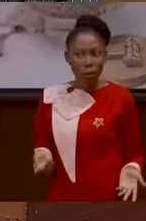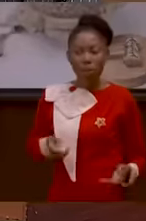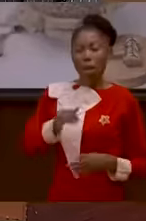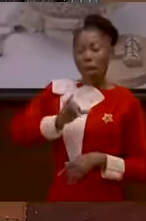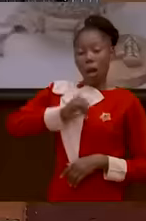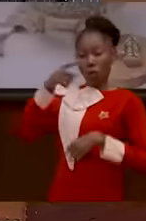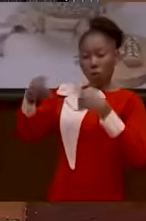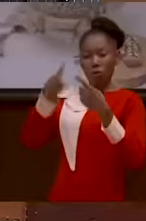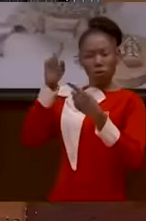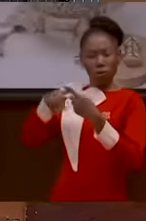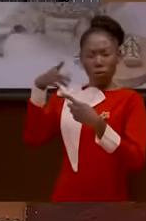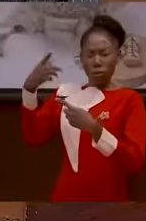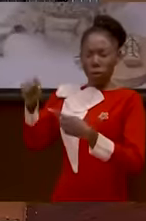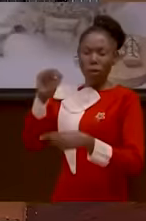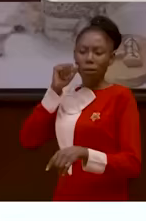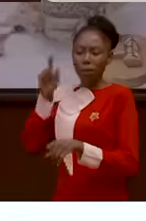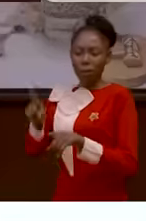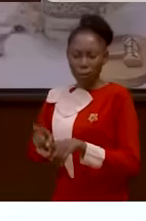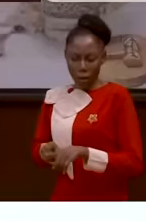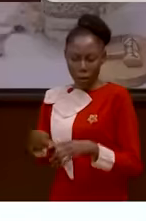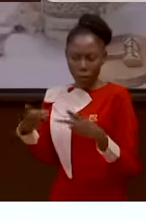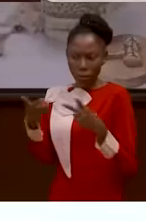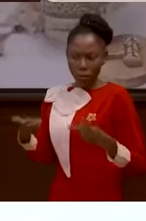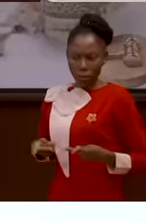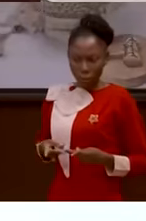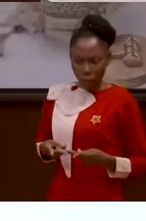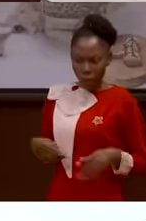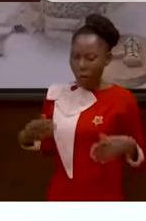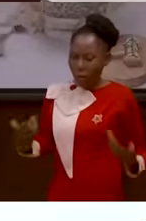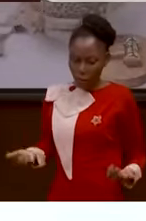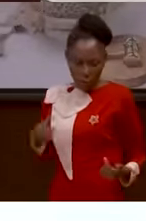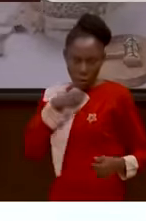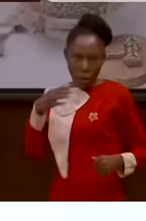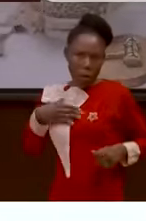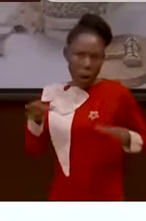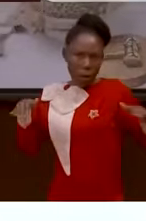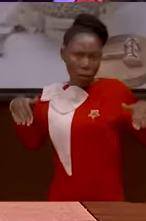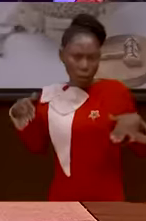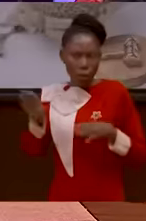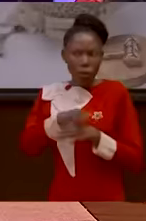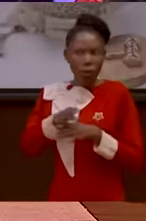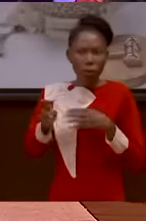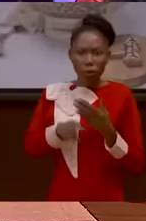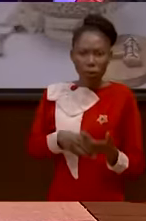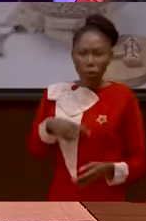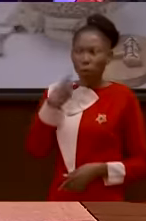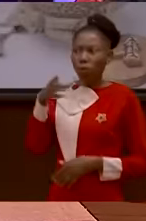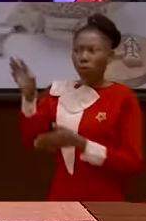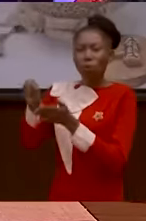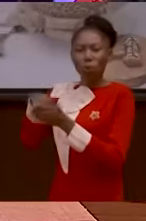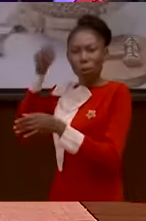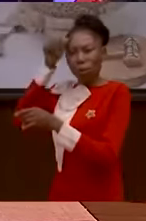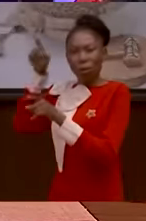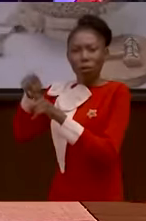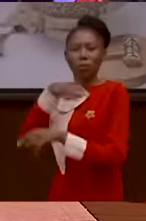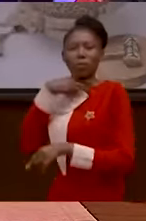sister's place. His sister was just telling me that it's not a business, that we should not call. I went to his brother that is a pastor. That one was just saying it's not